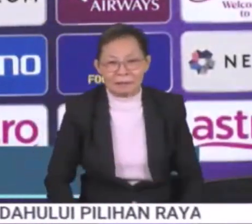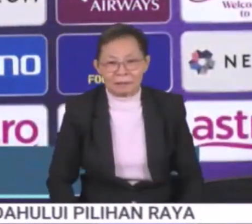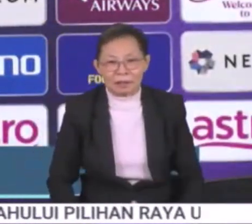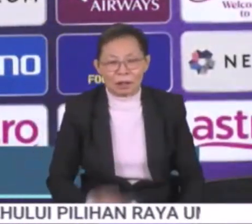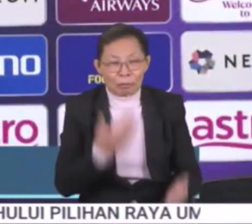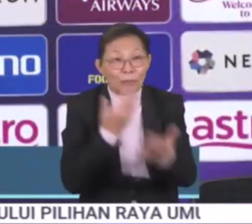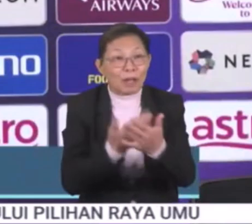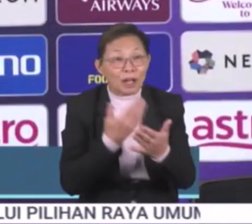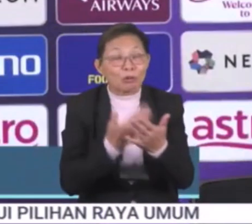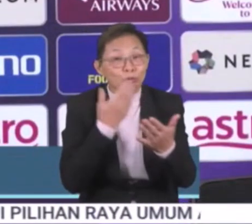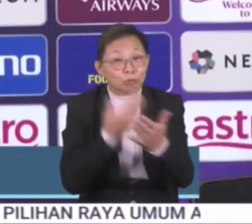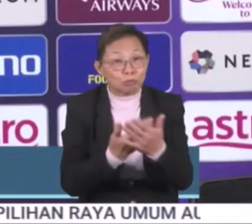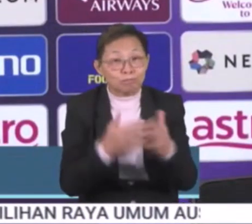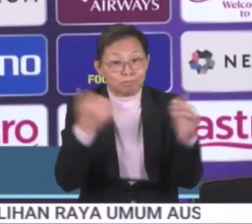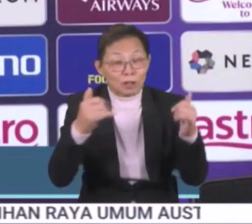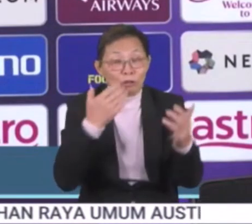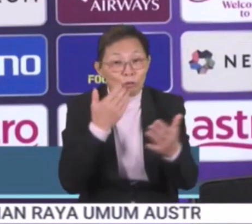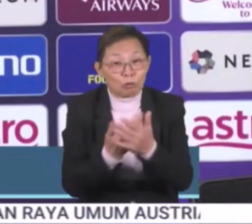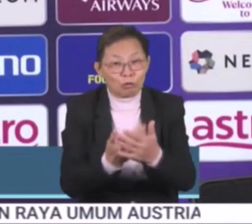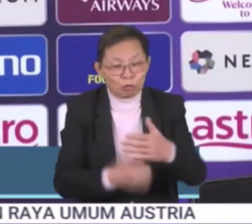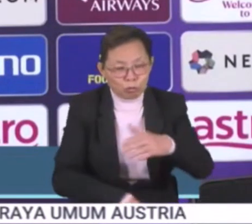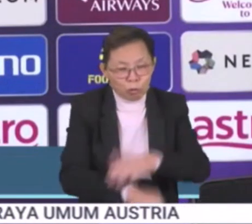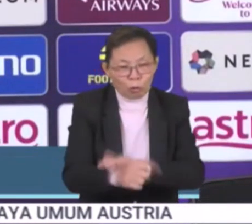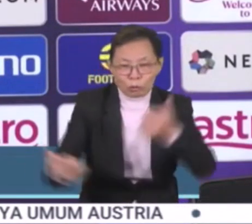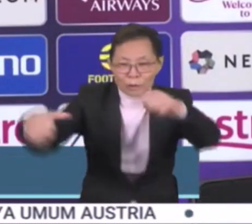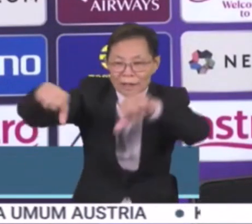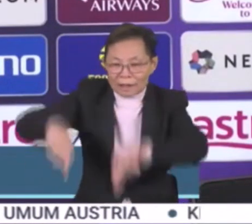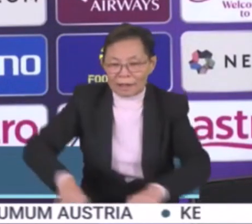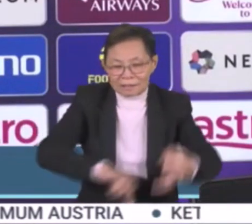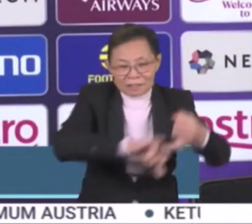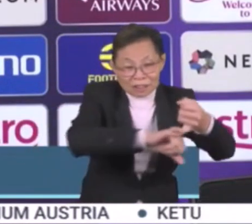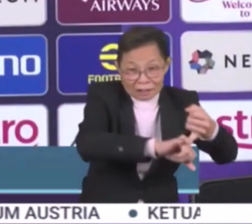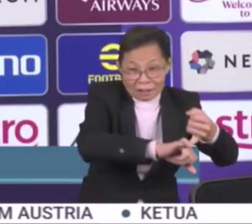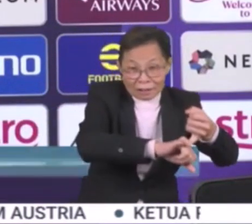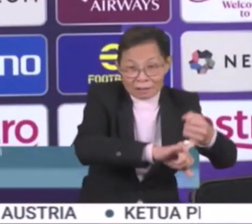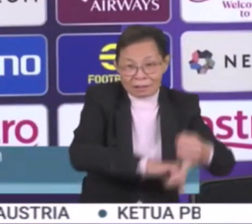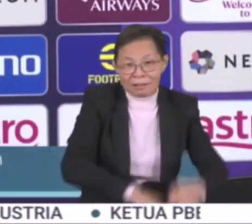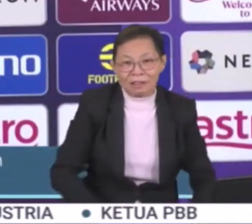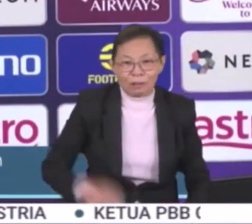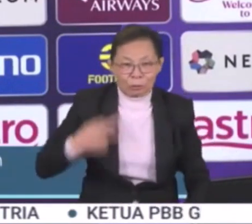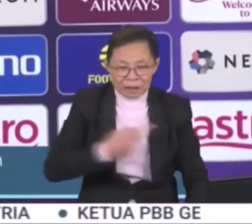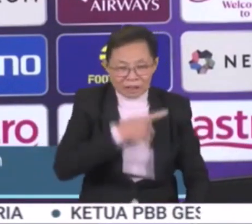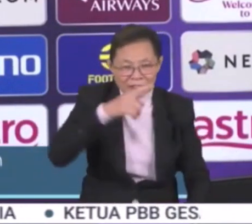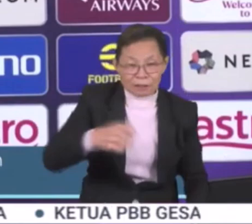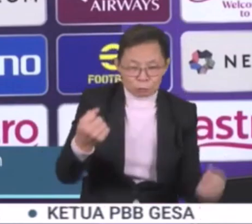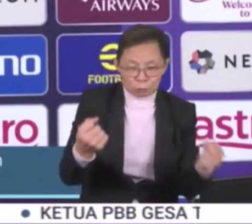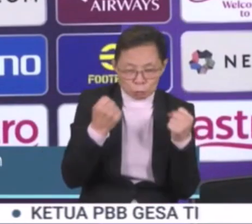good football to beat Shanghai. They are a very strong team,